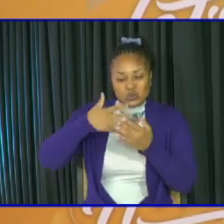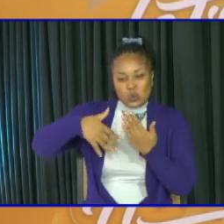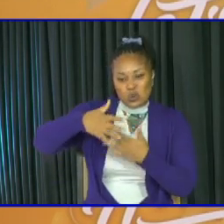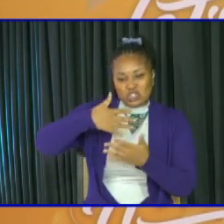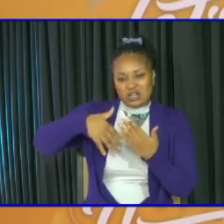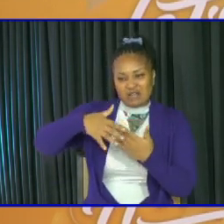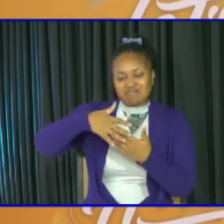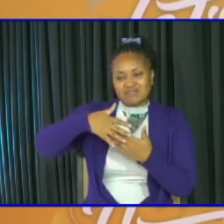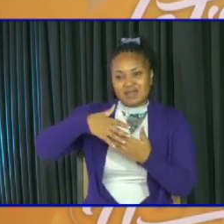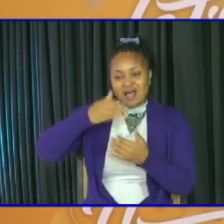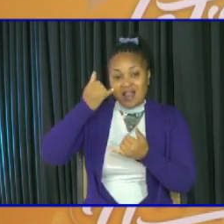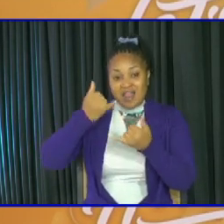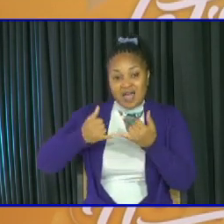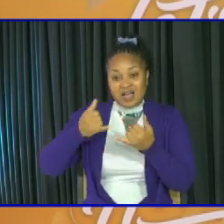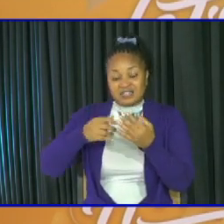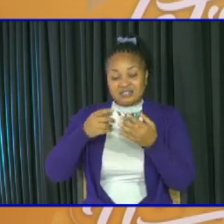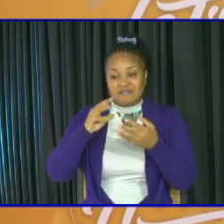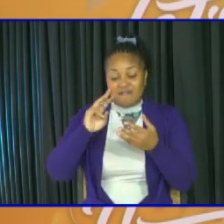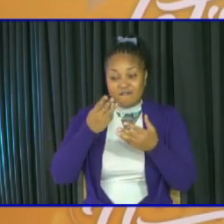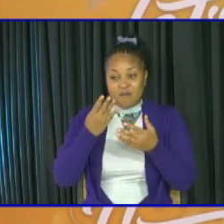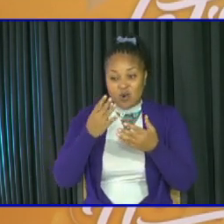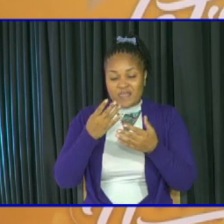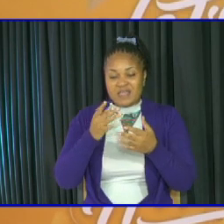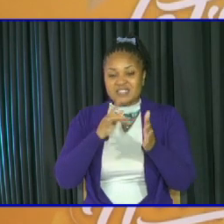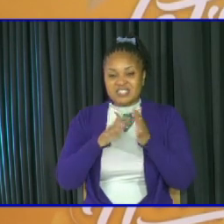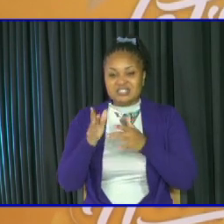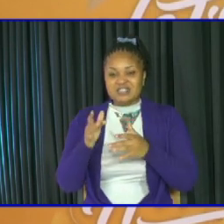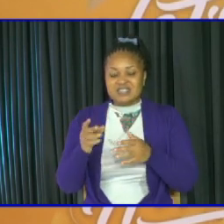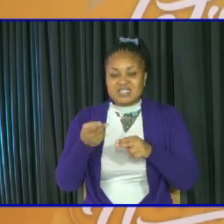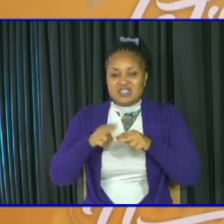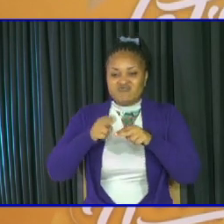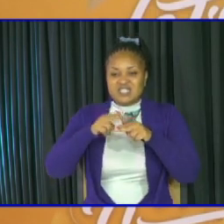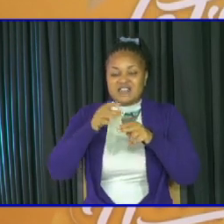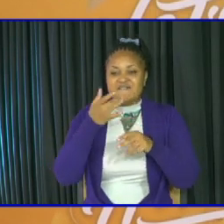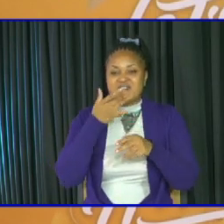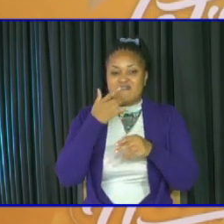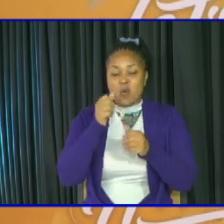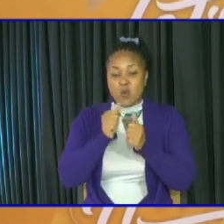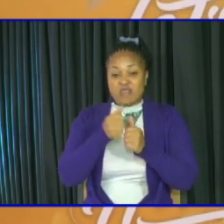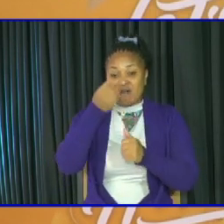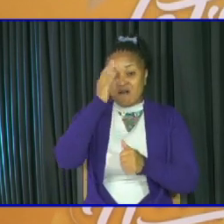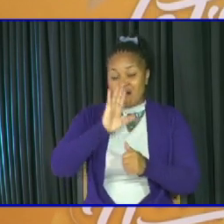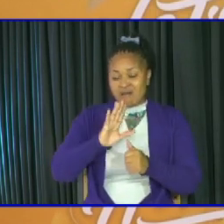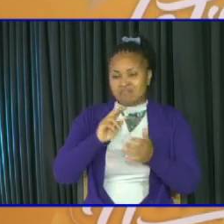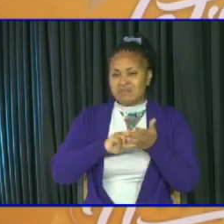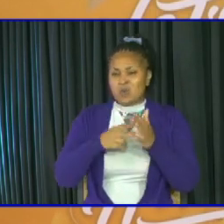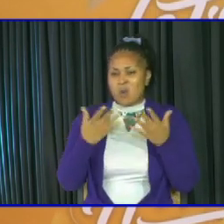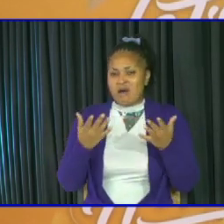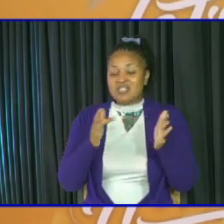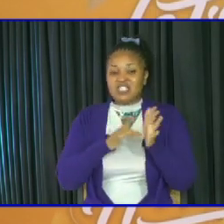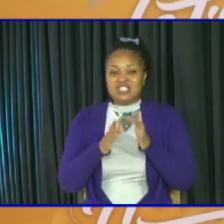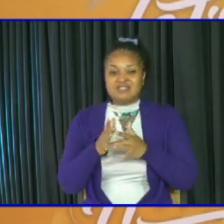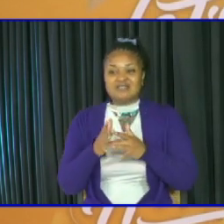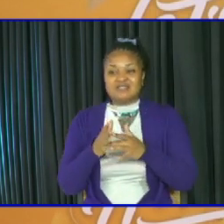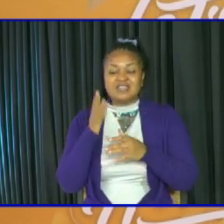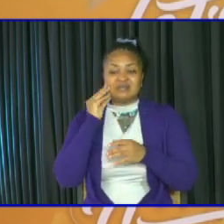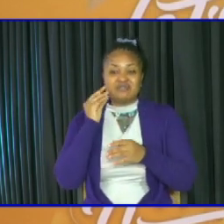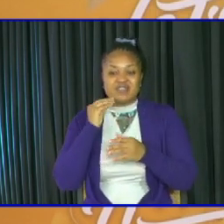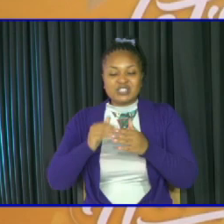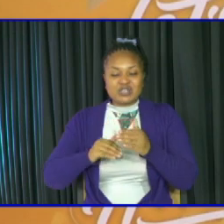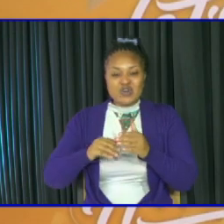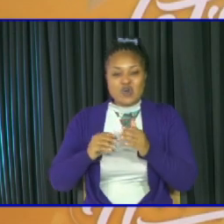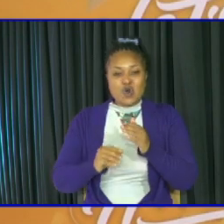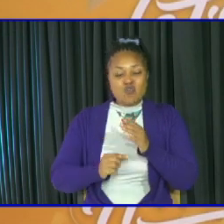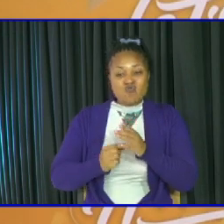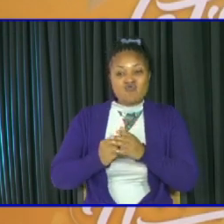not least, Jesus increased in favor with God. This means that Jesus experienced growth spiritually.